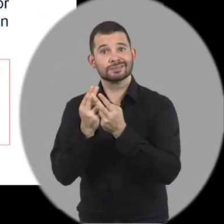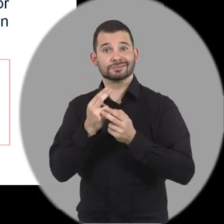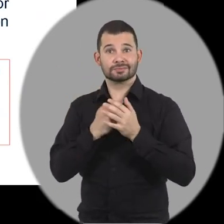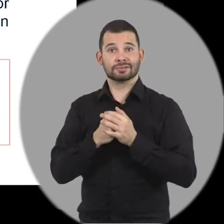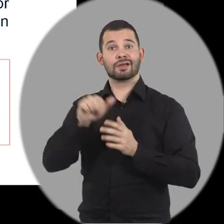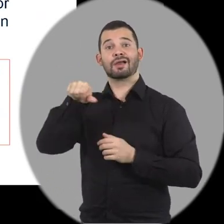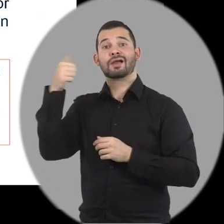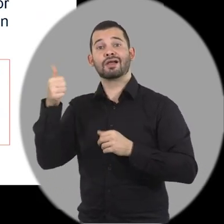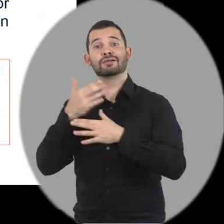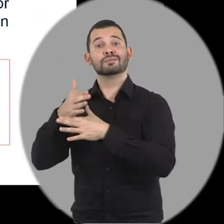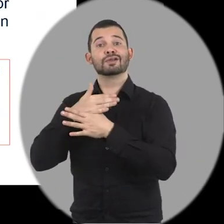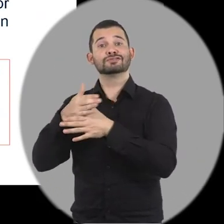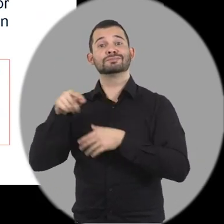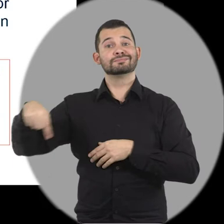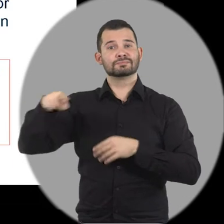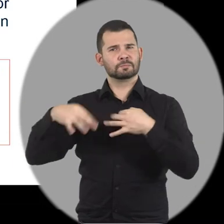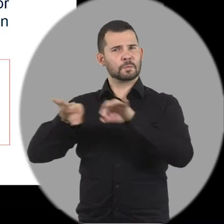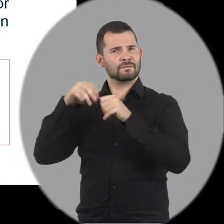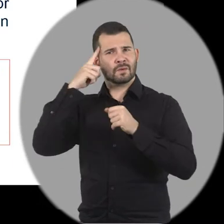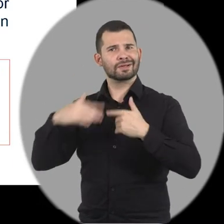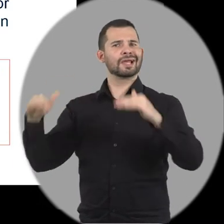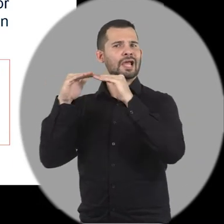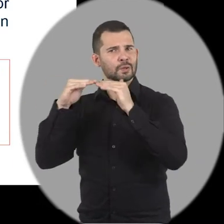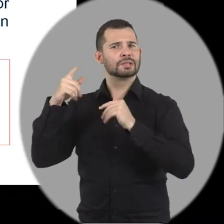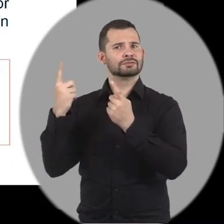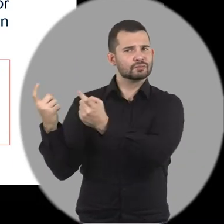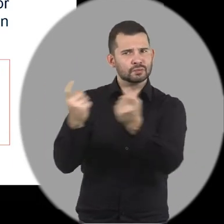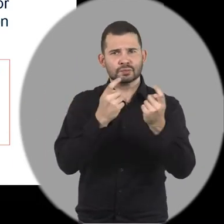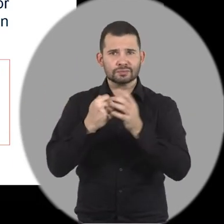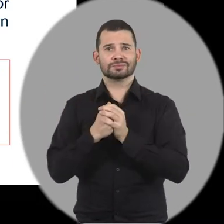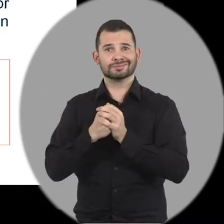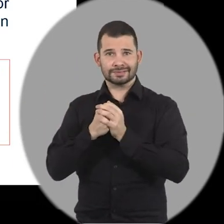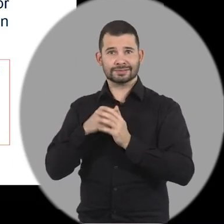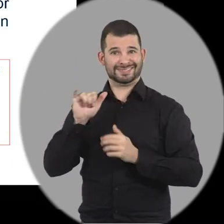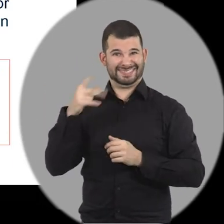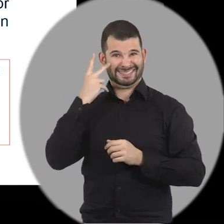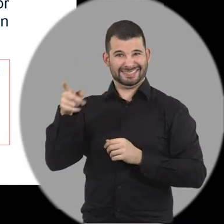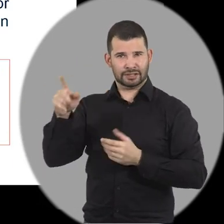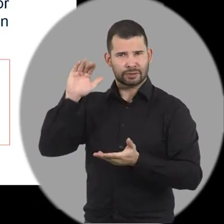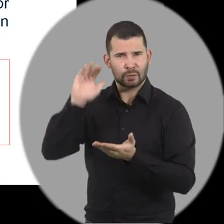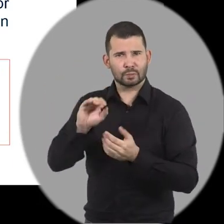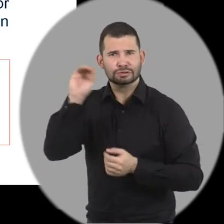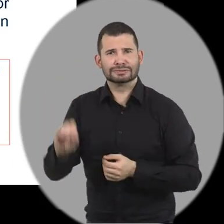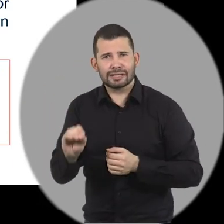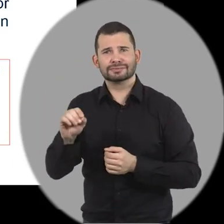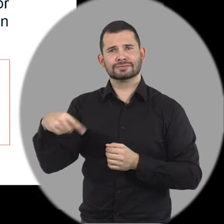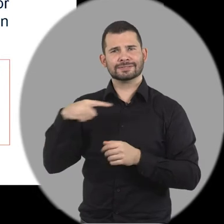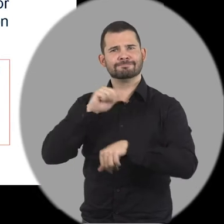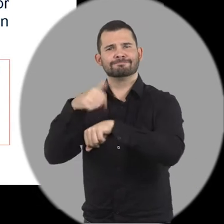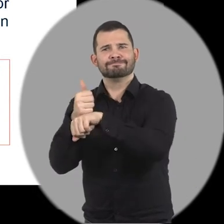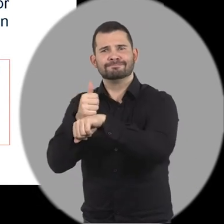other partnerships have been key in the equity attraction front. To tackle our gaps in representation, we established employment